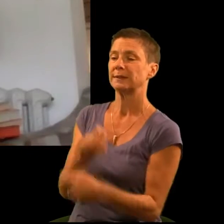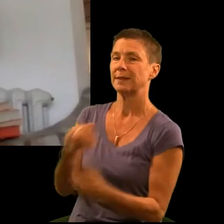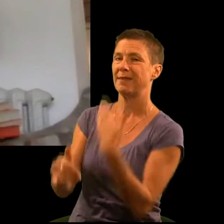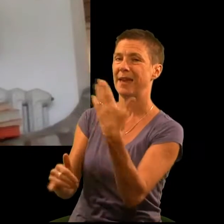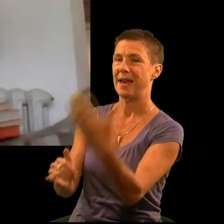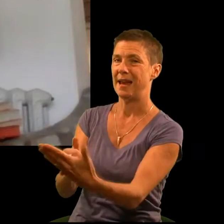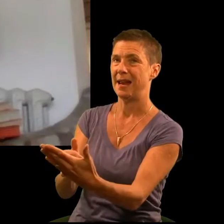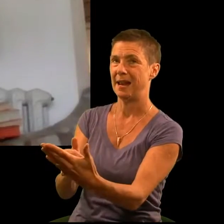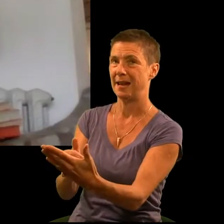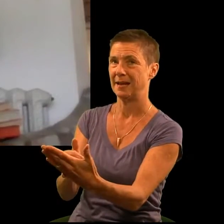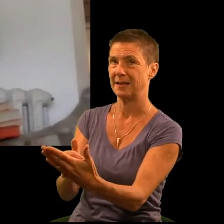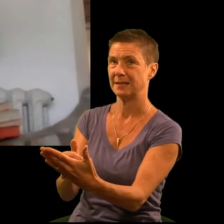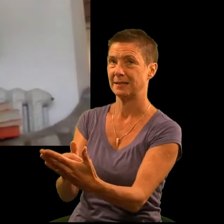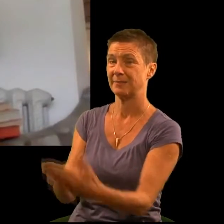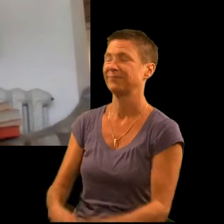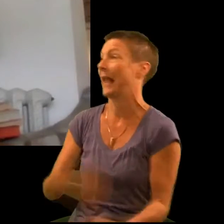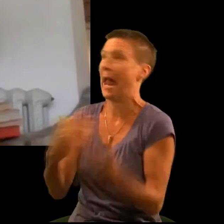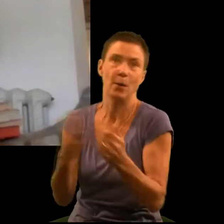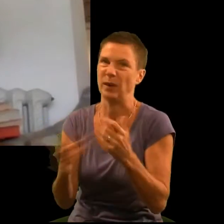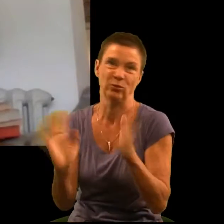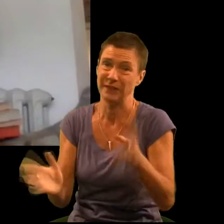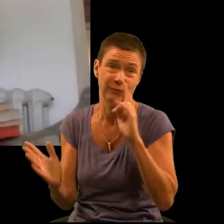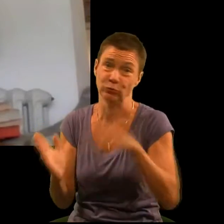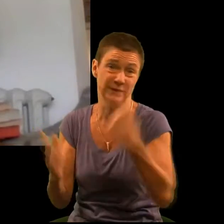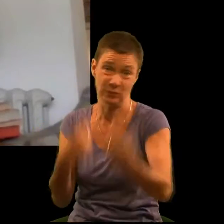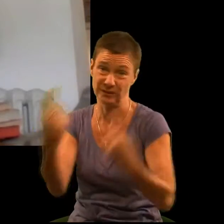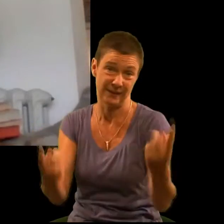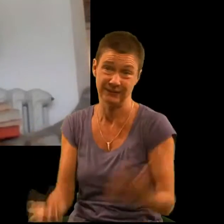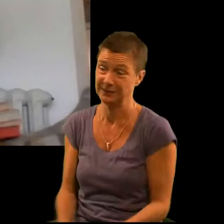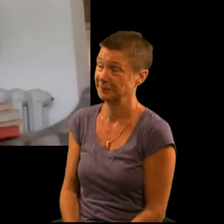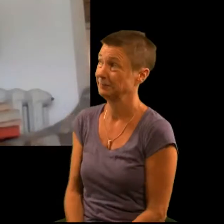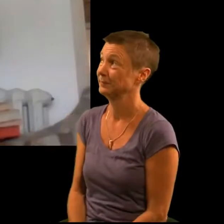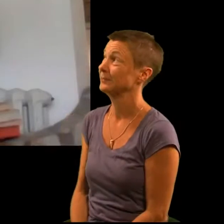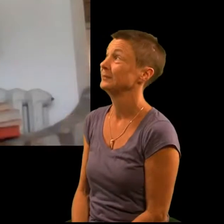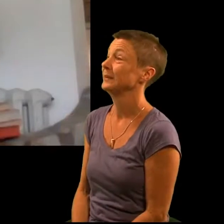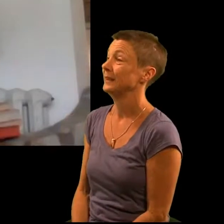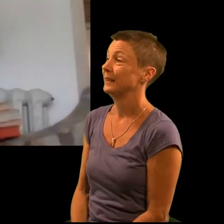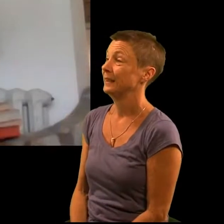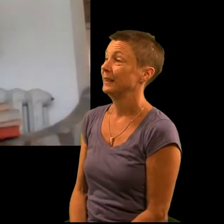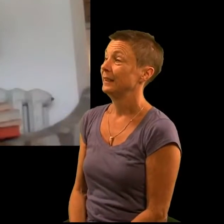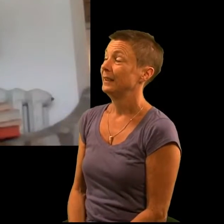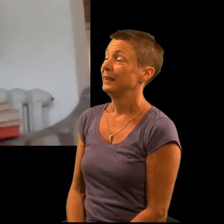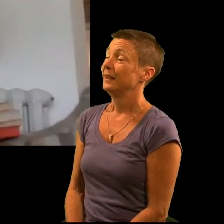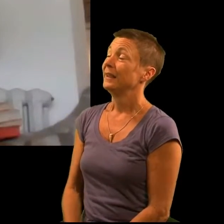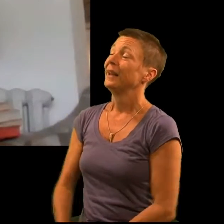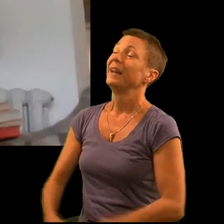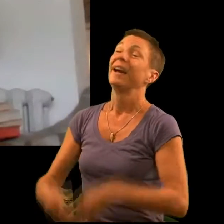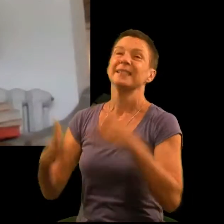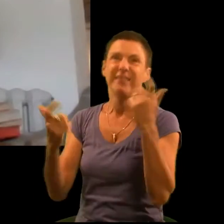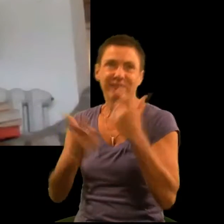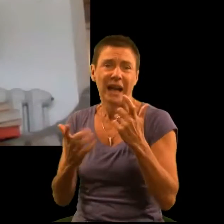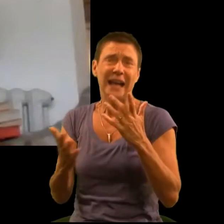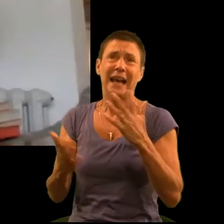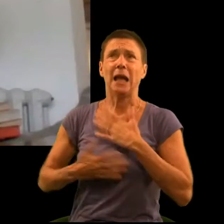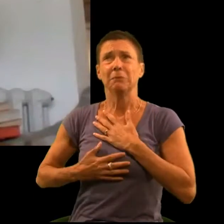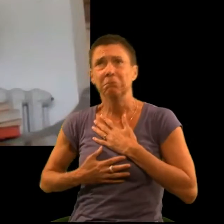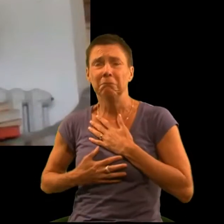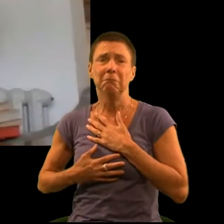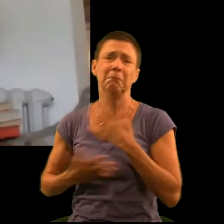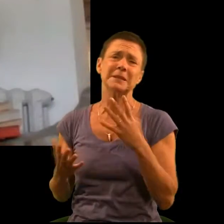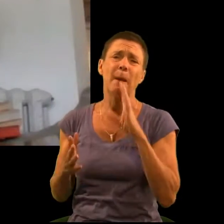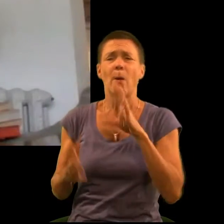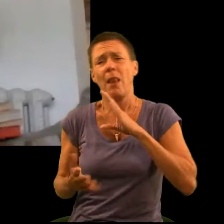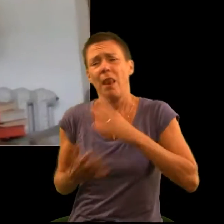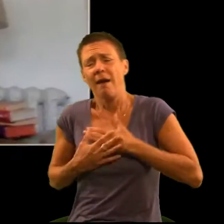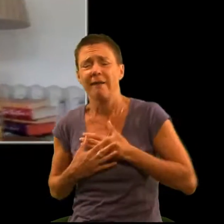not anyway. You'll have to read it. But it's funny and bittersweet, and it's about